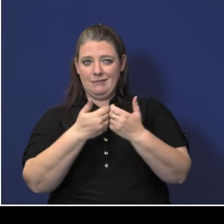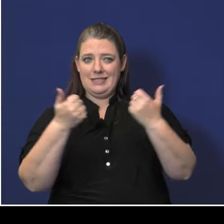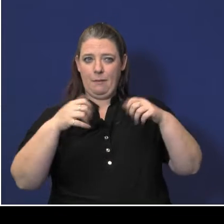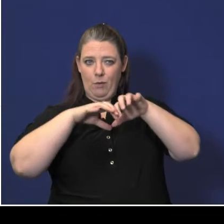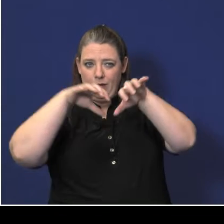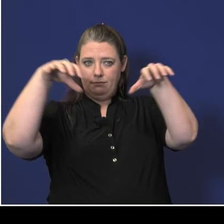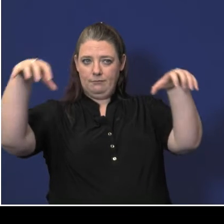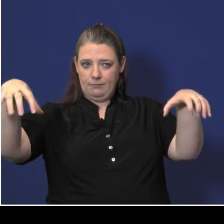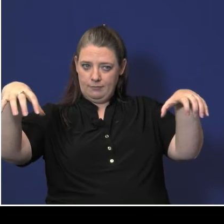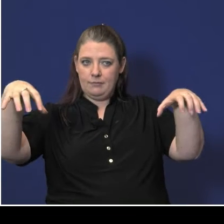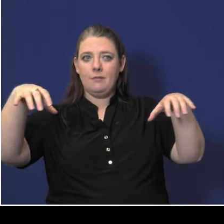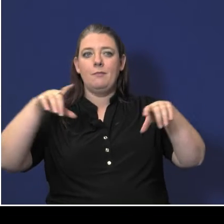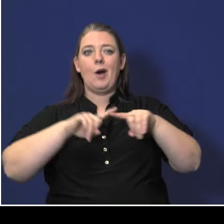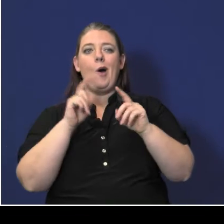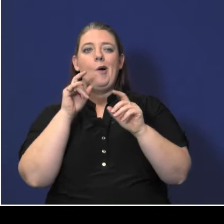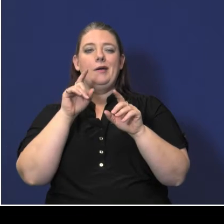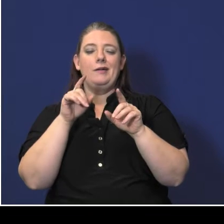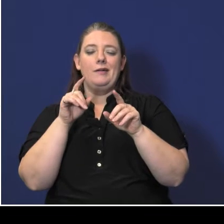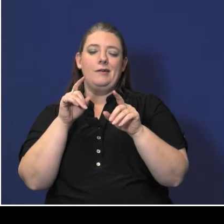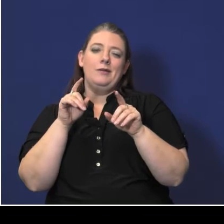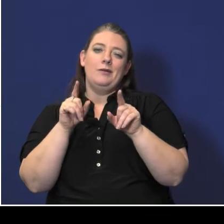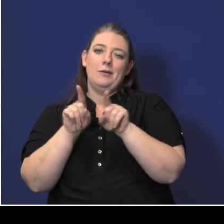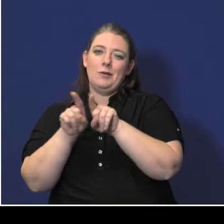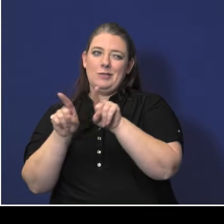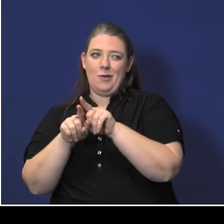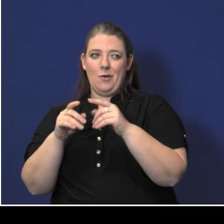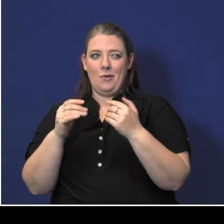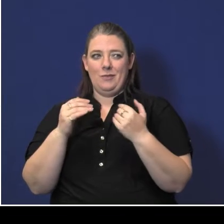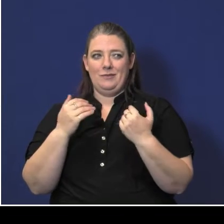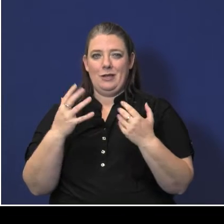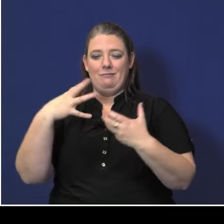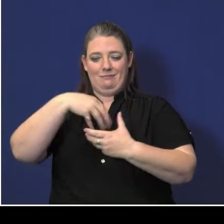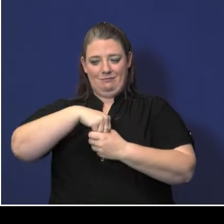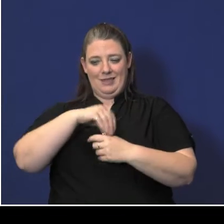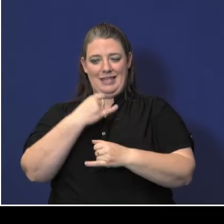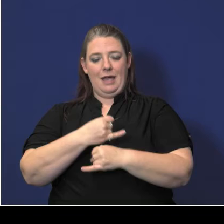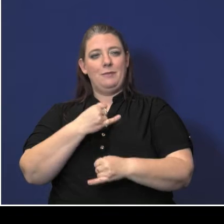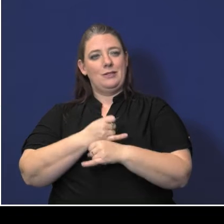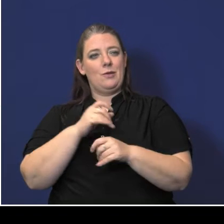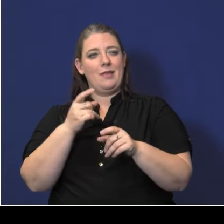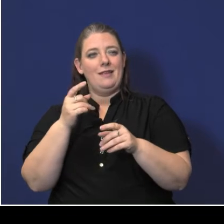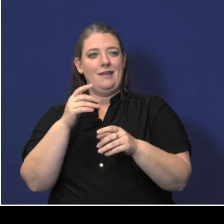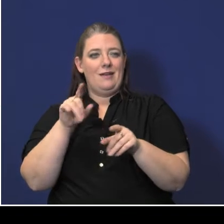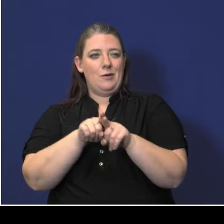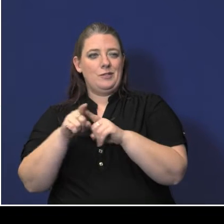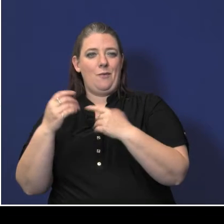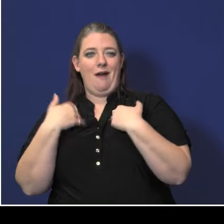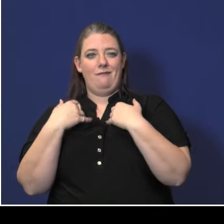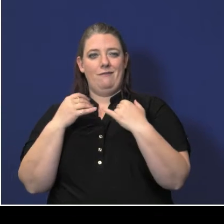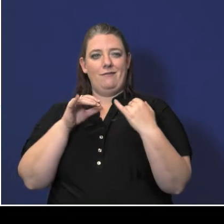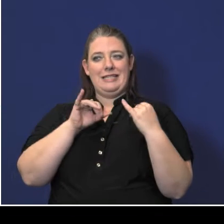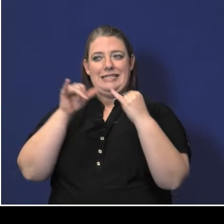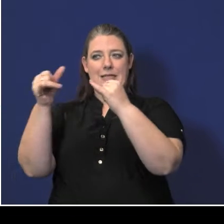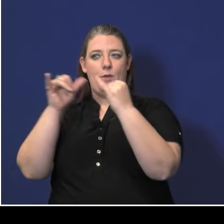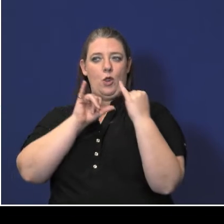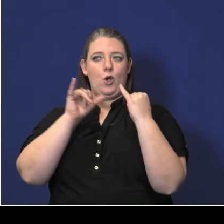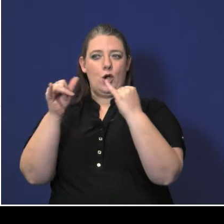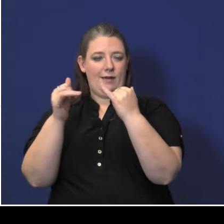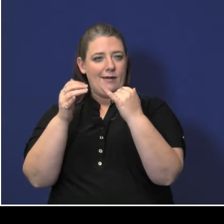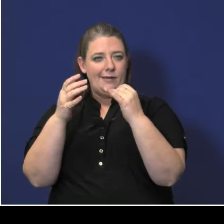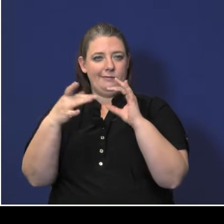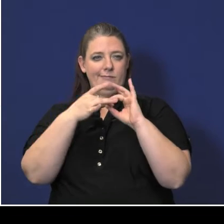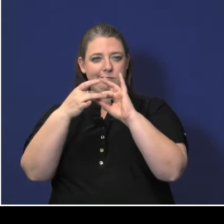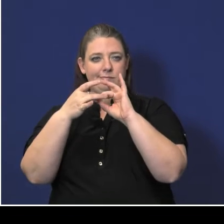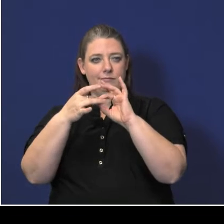be easily identifiable. But at the same time, again, they're part of this campus, so they also have some languages that are tying both of them. And not only this, but